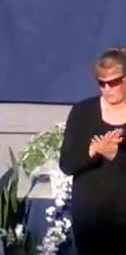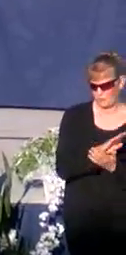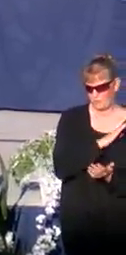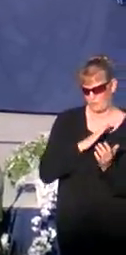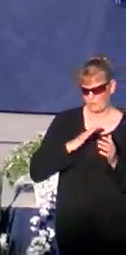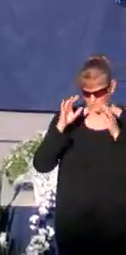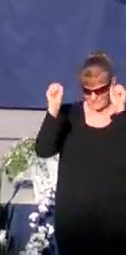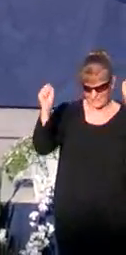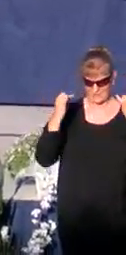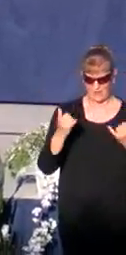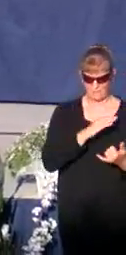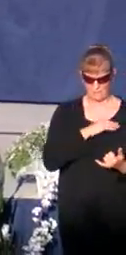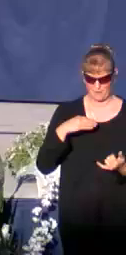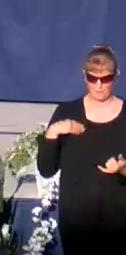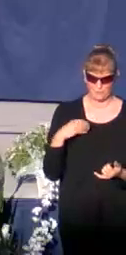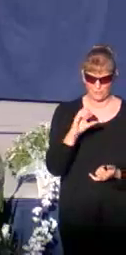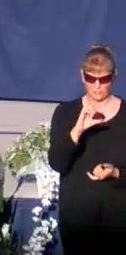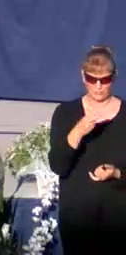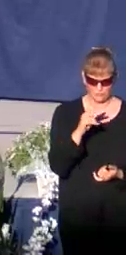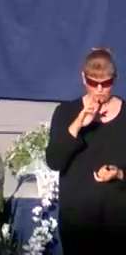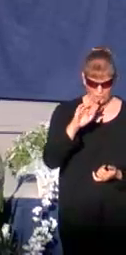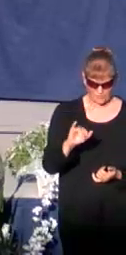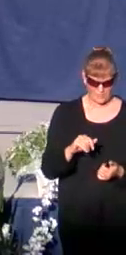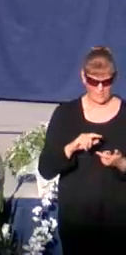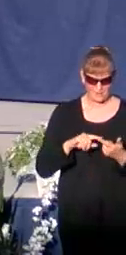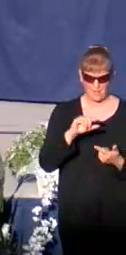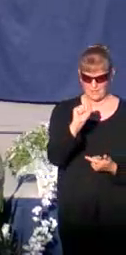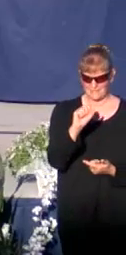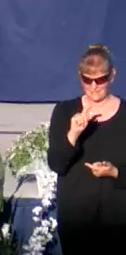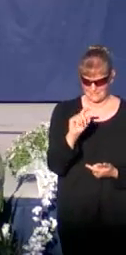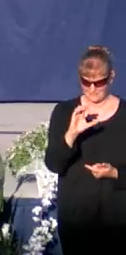School Board Members, Ms. Sherry Lankin, Mr. Scott Lehrman,